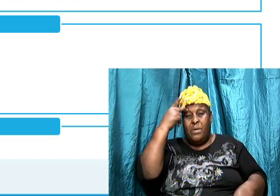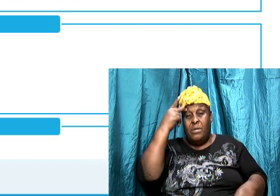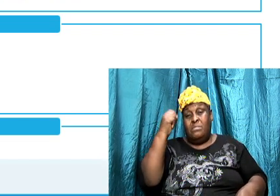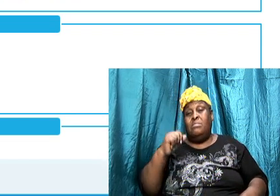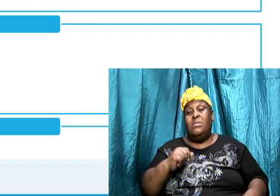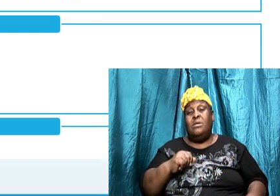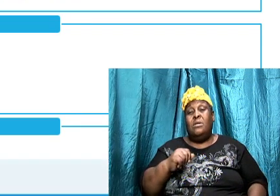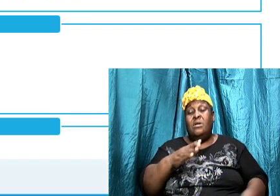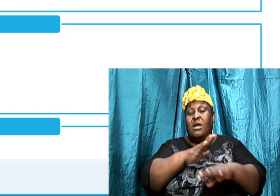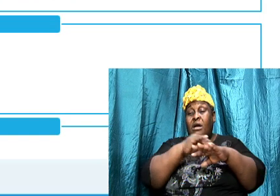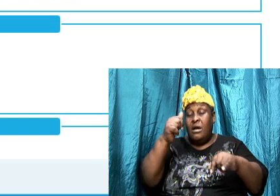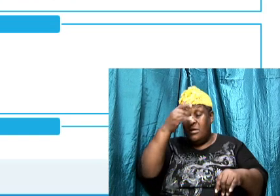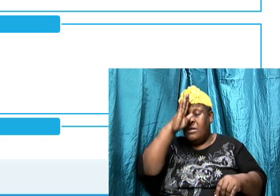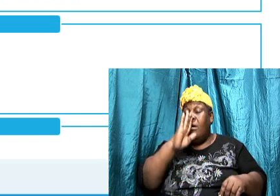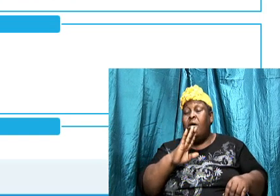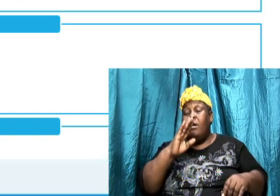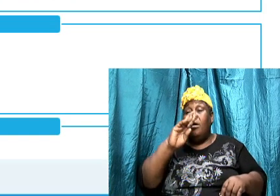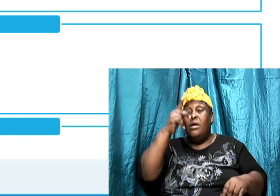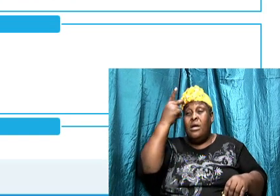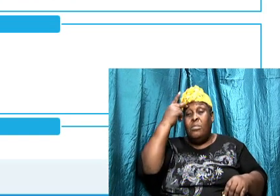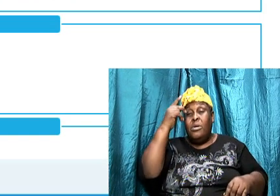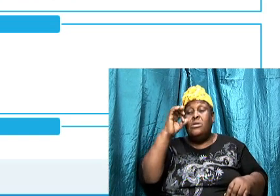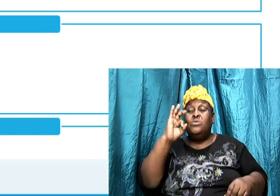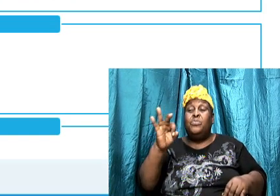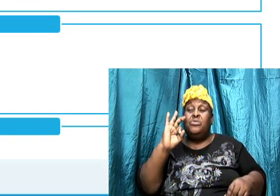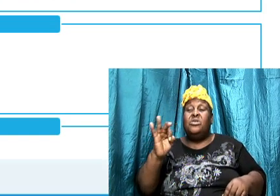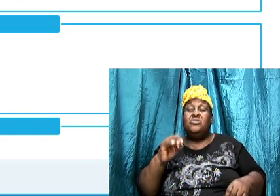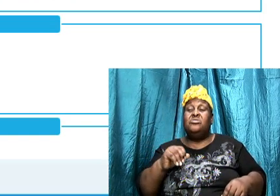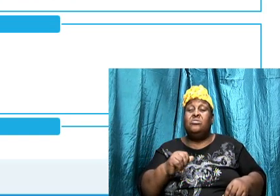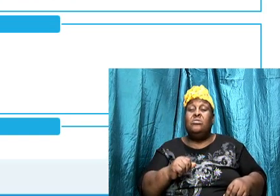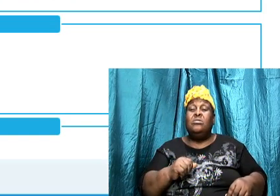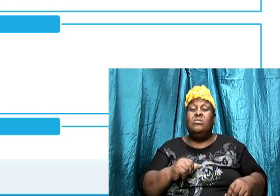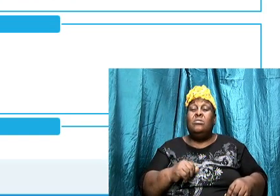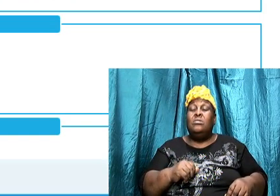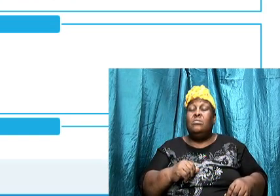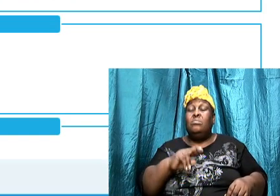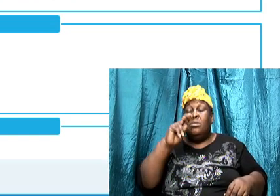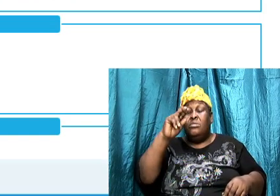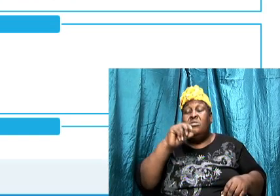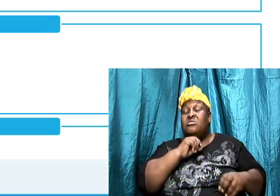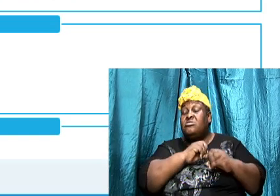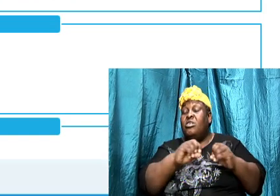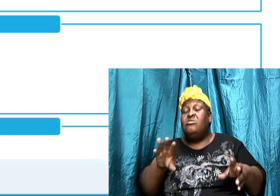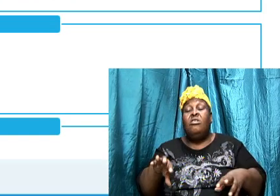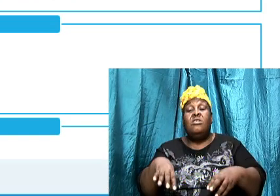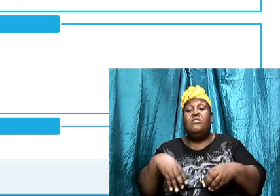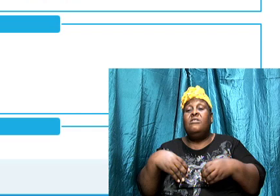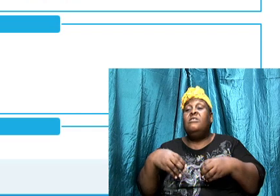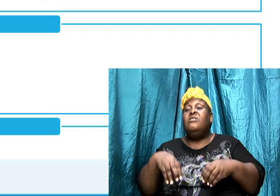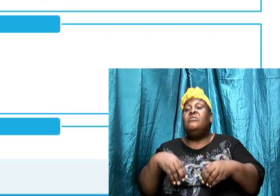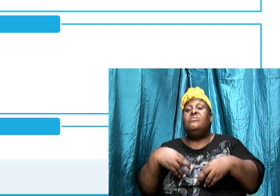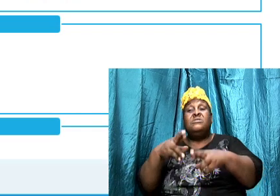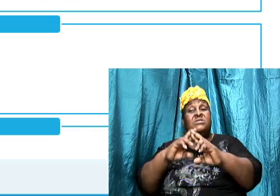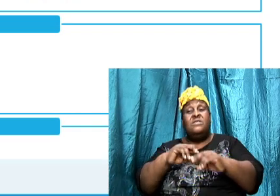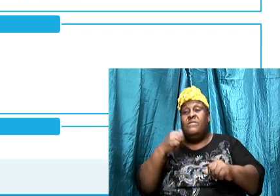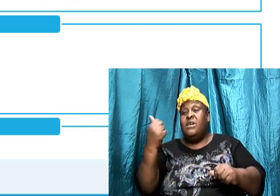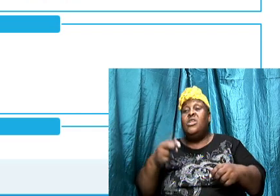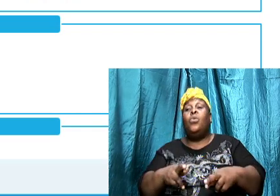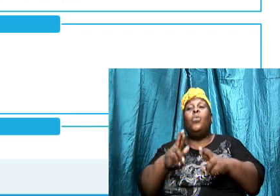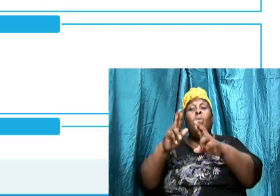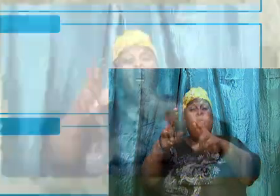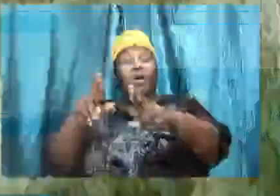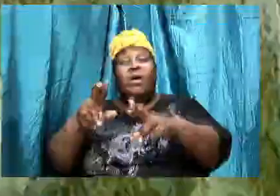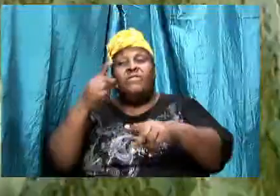he doesn't preach. And so he's not going to get any reward, as it were, for preaching. But he was saying that when he preach and does